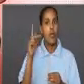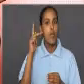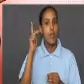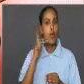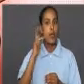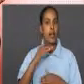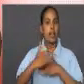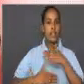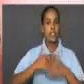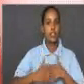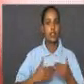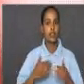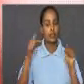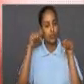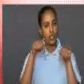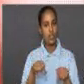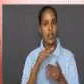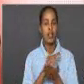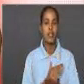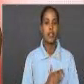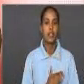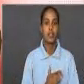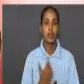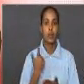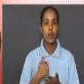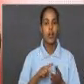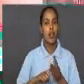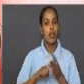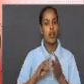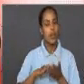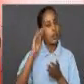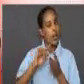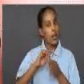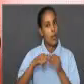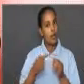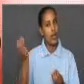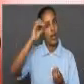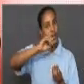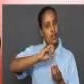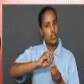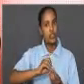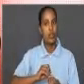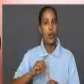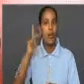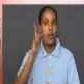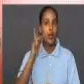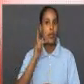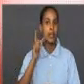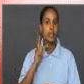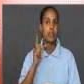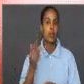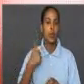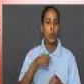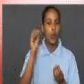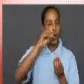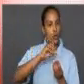polymerization. In today's lesson, we will be learning about addition polymers. We will